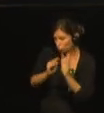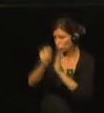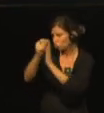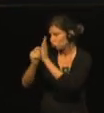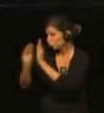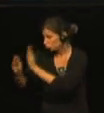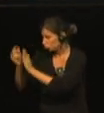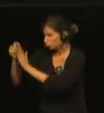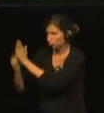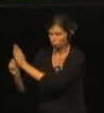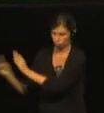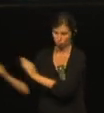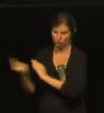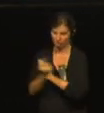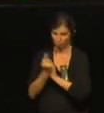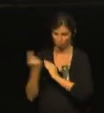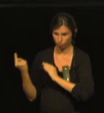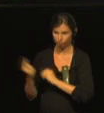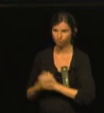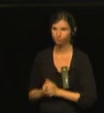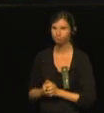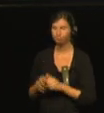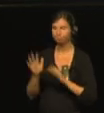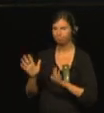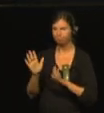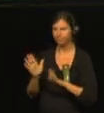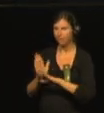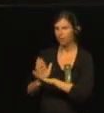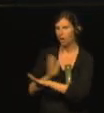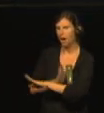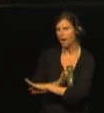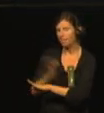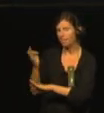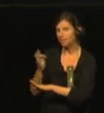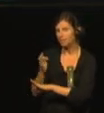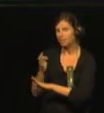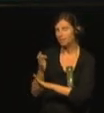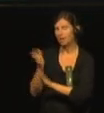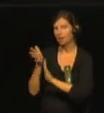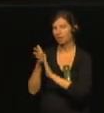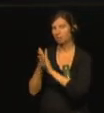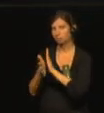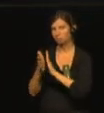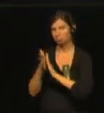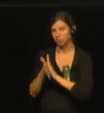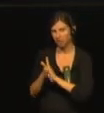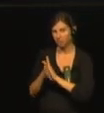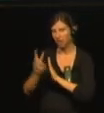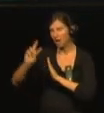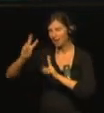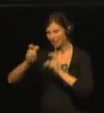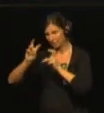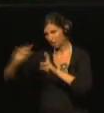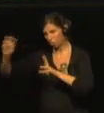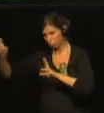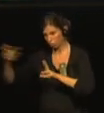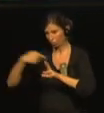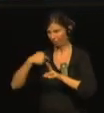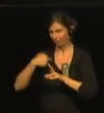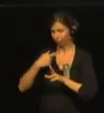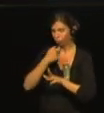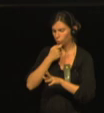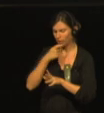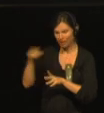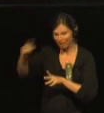But before I will go on, I now will try to explain to you what is meant with an indicator. And like William Green